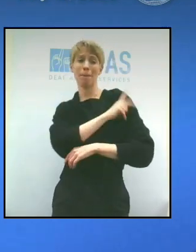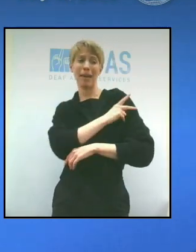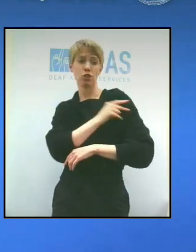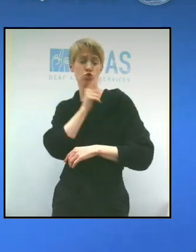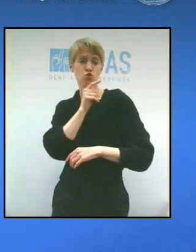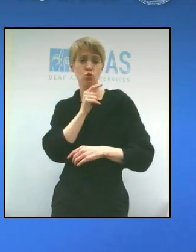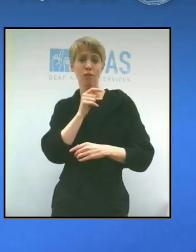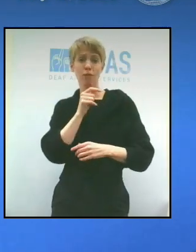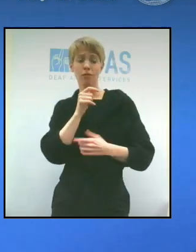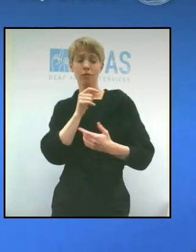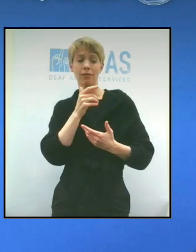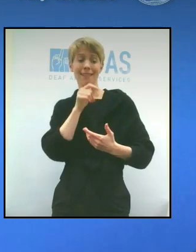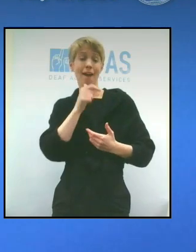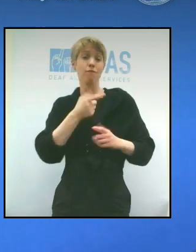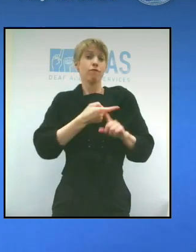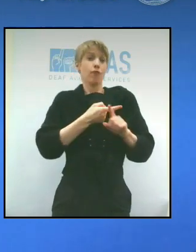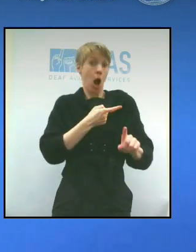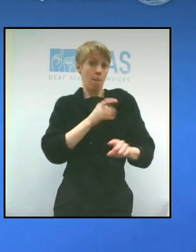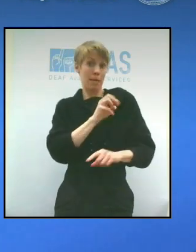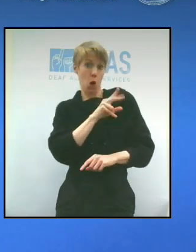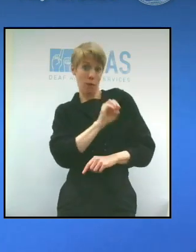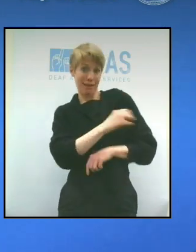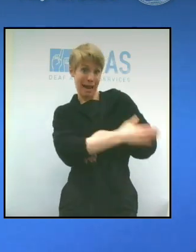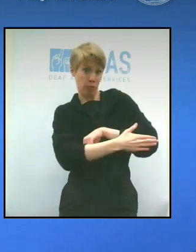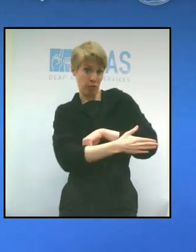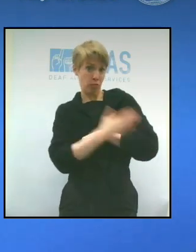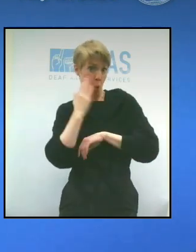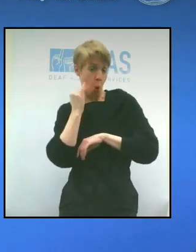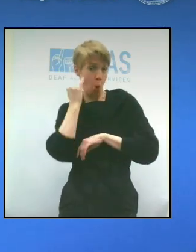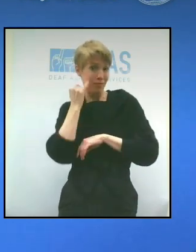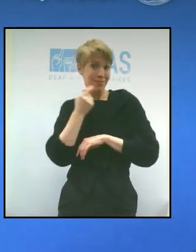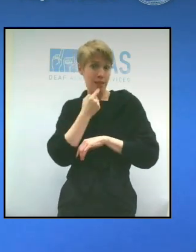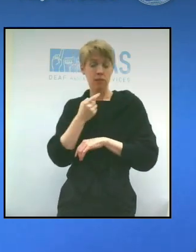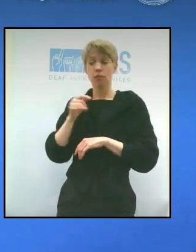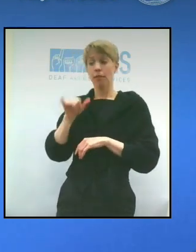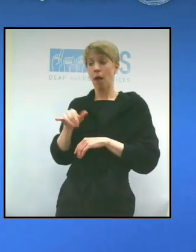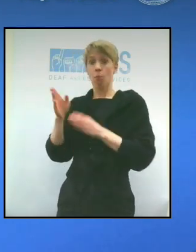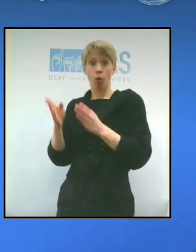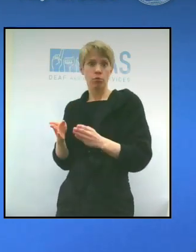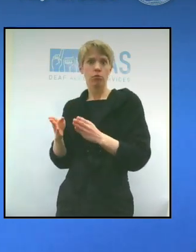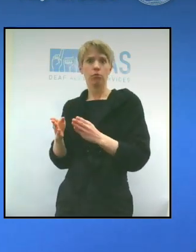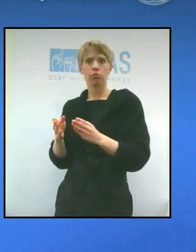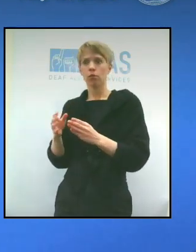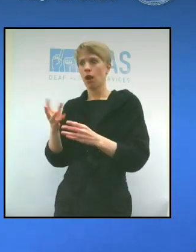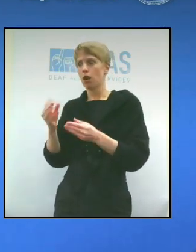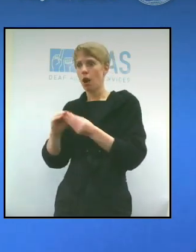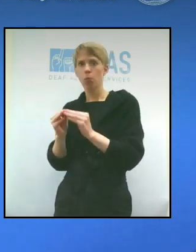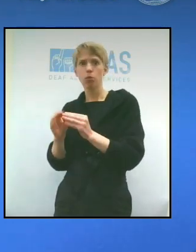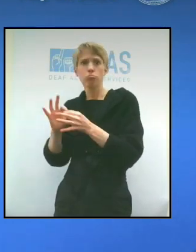Erie County but were in Erie County hospitals. When we get the data, it's raw. We'll get the data,